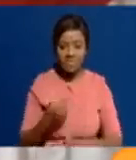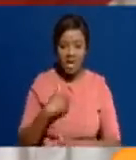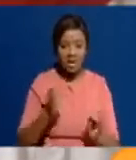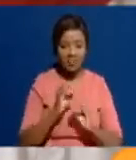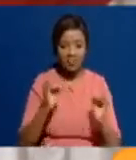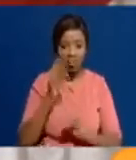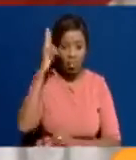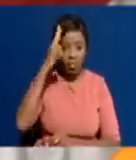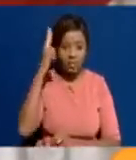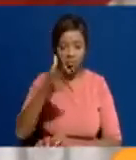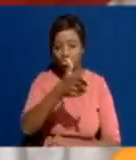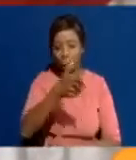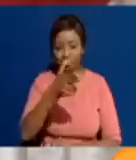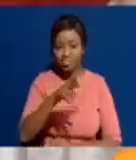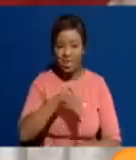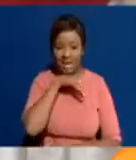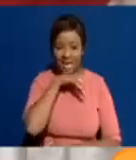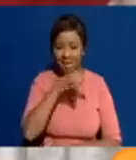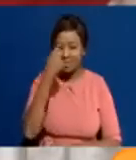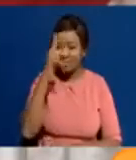Raila Odinga.